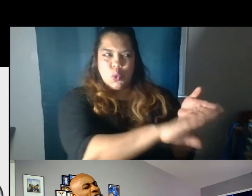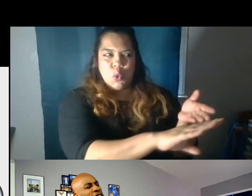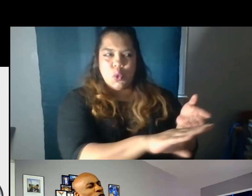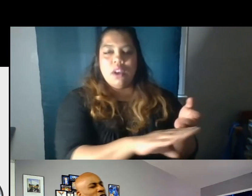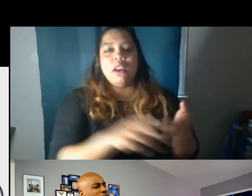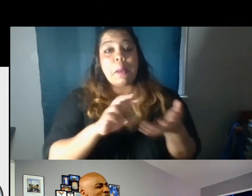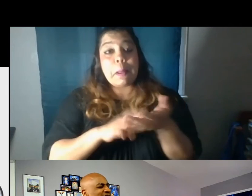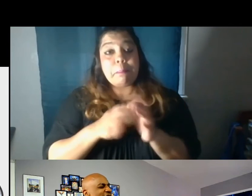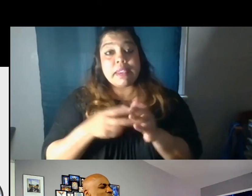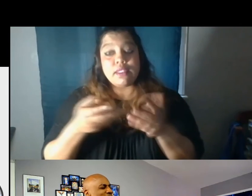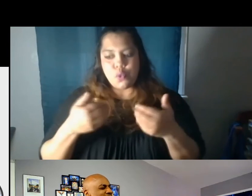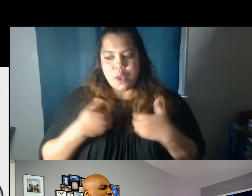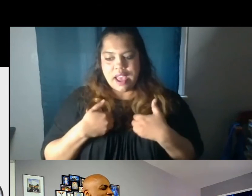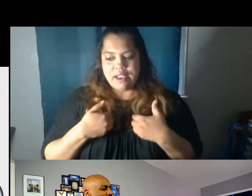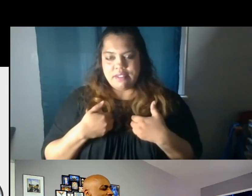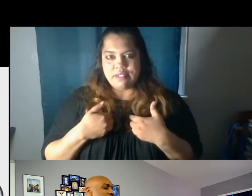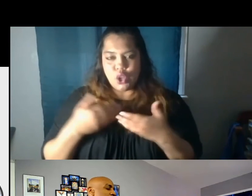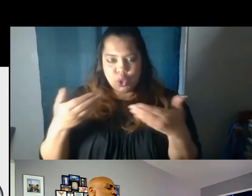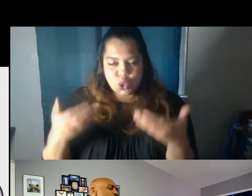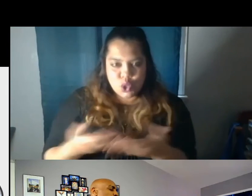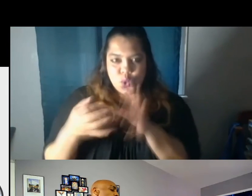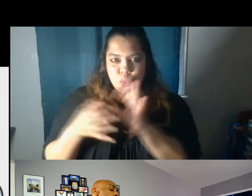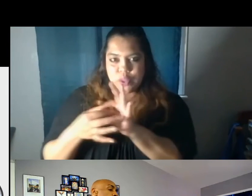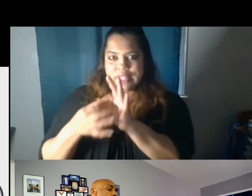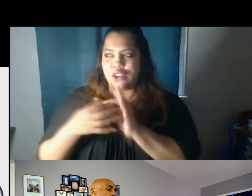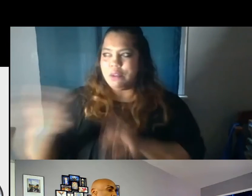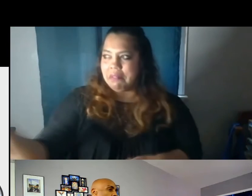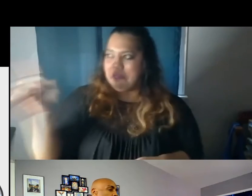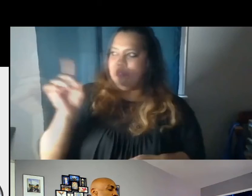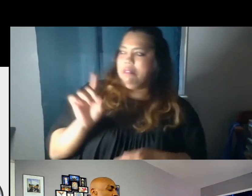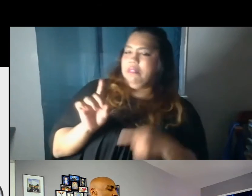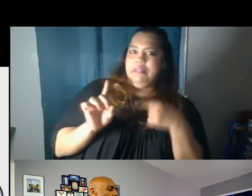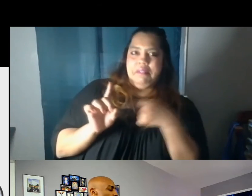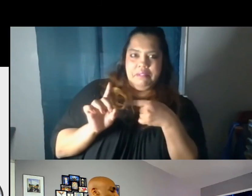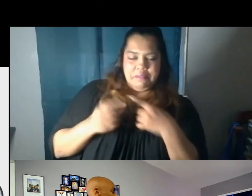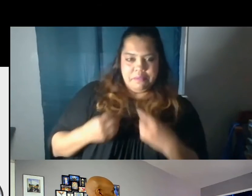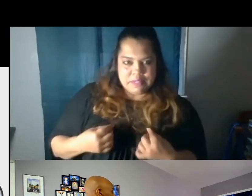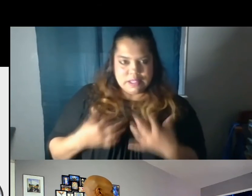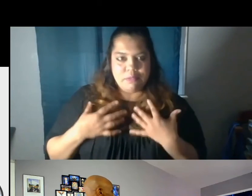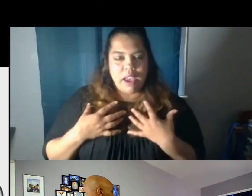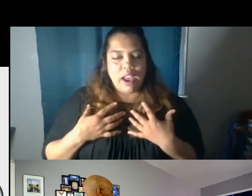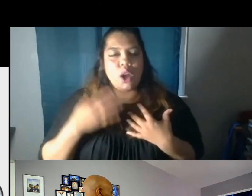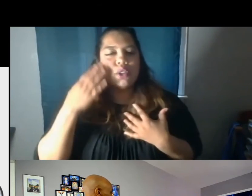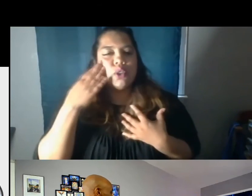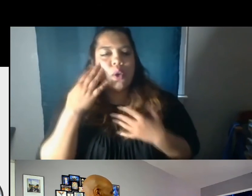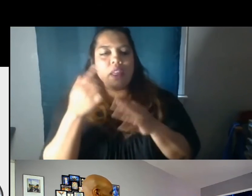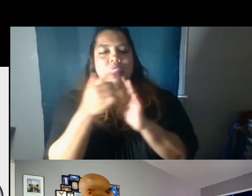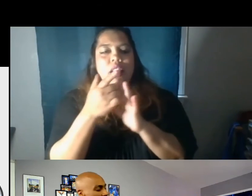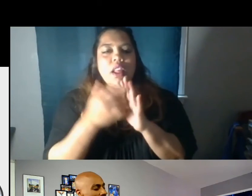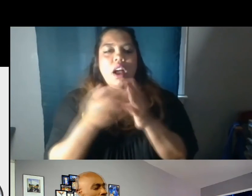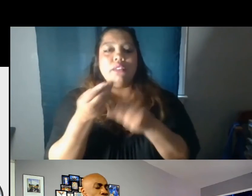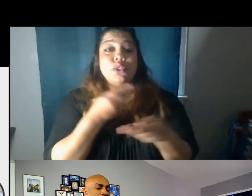honor and respect and participate in the law of circulation that we refer to as